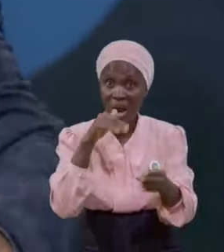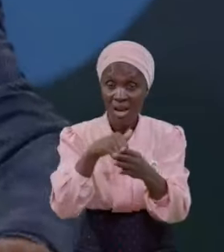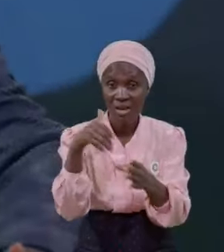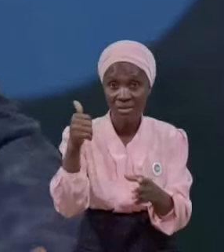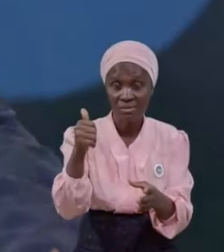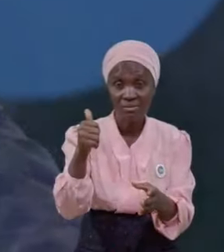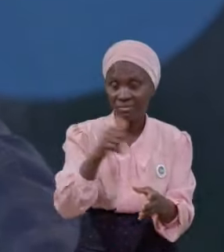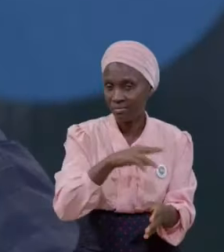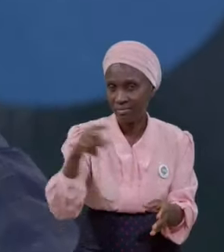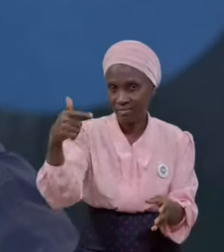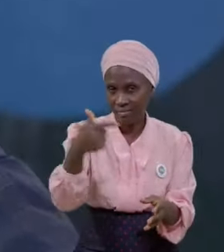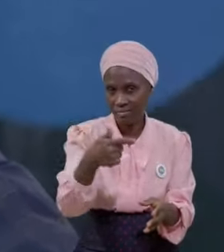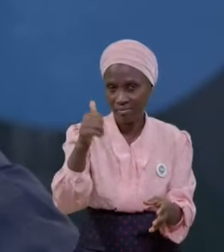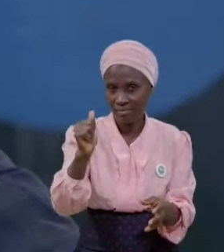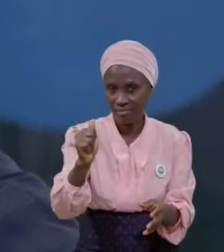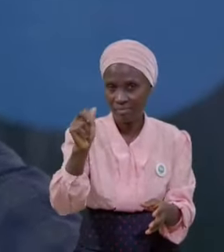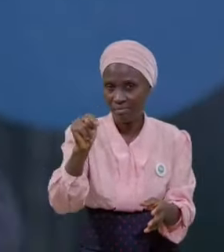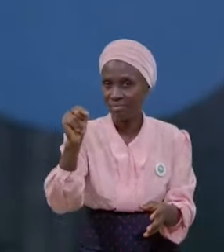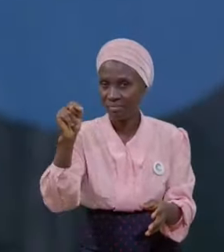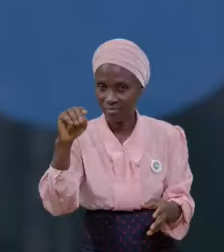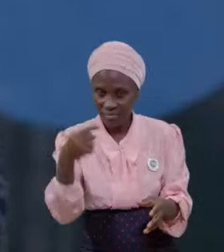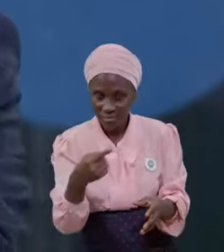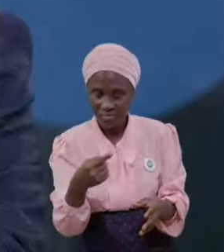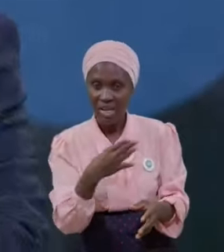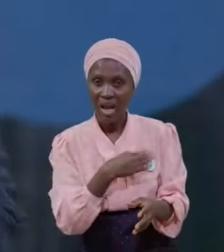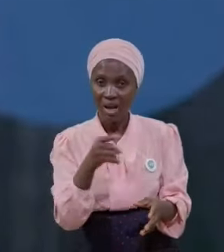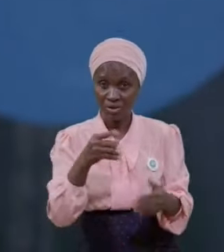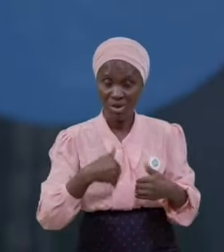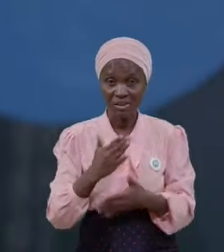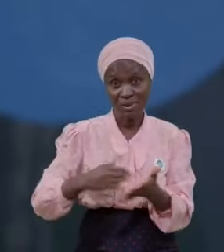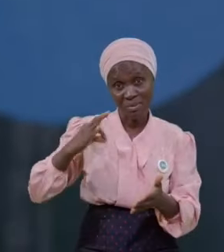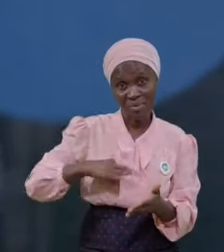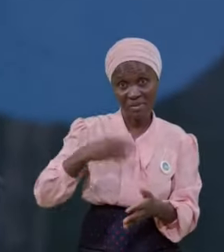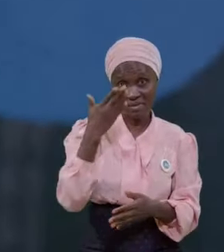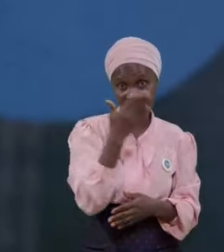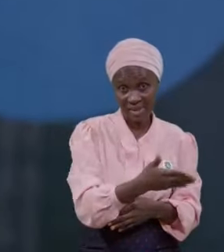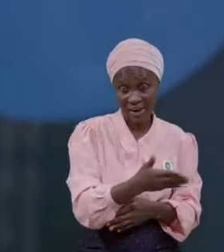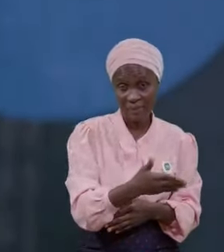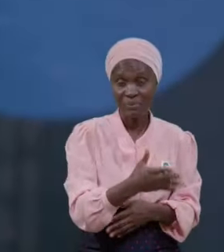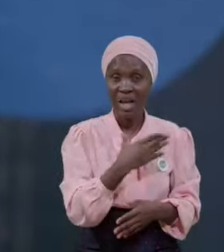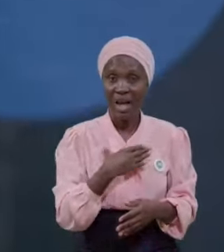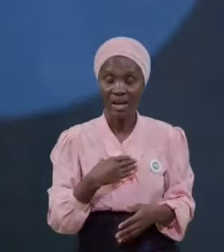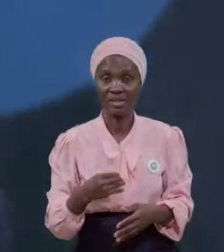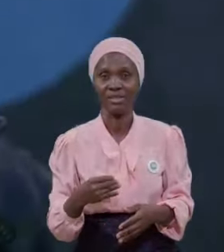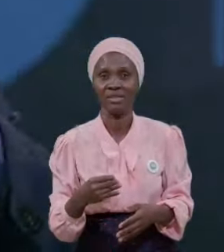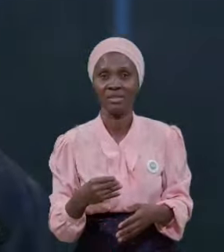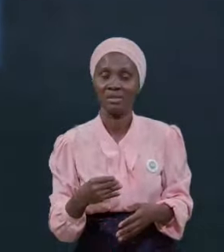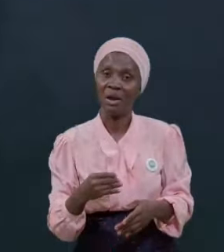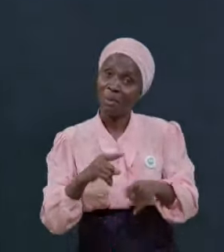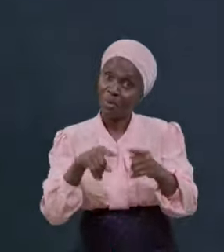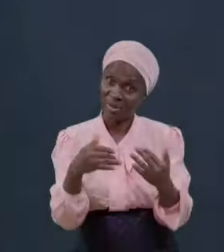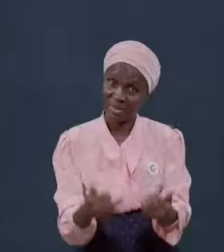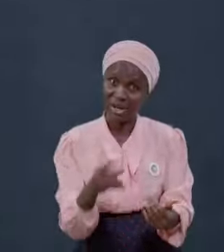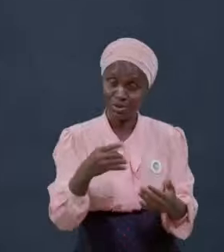particular profession and you had some profit there, but now you become an actual Christian, an